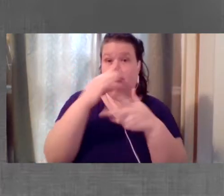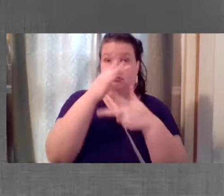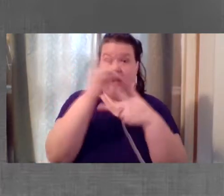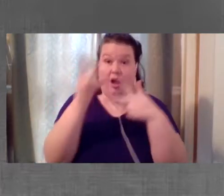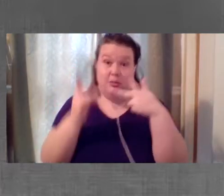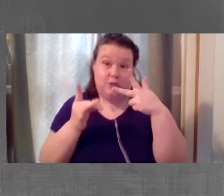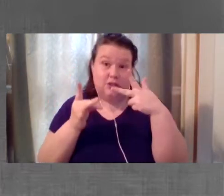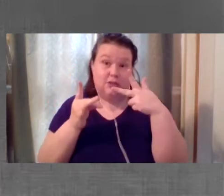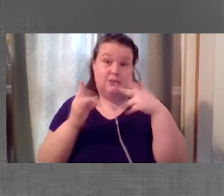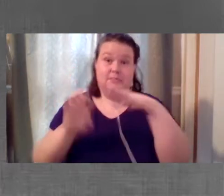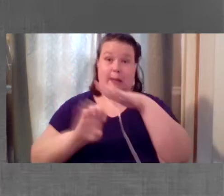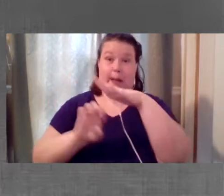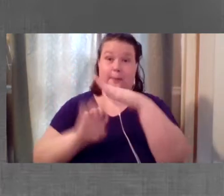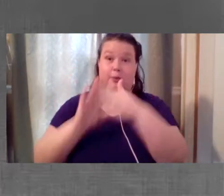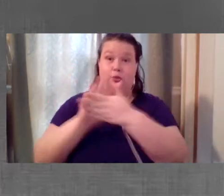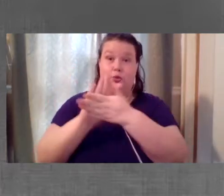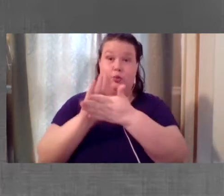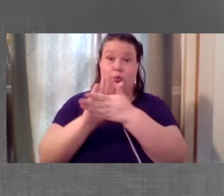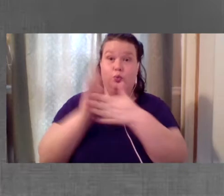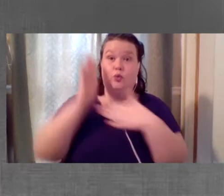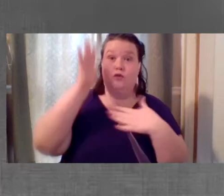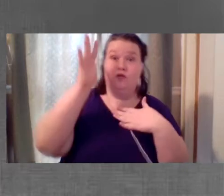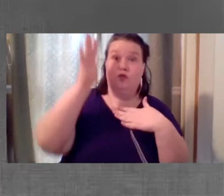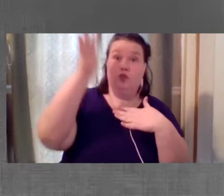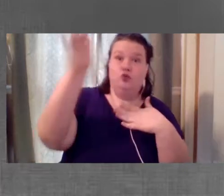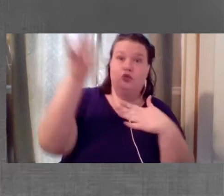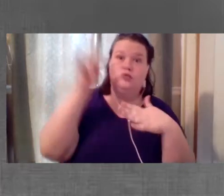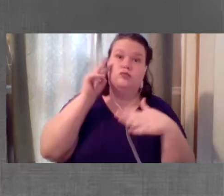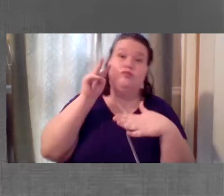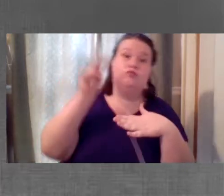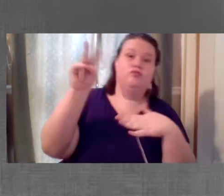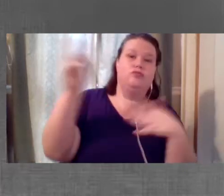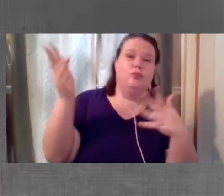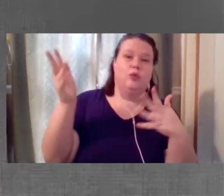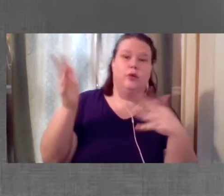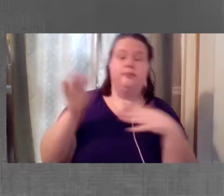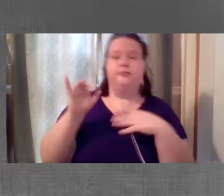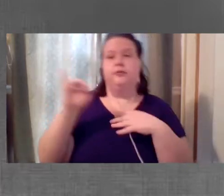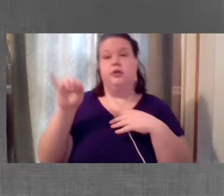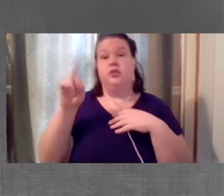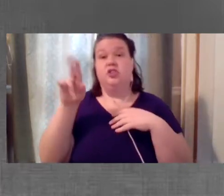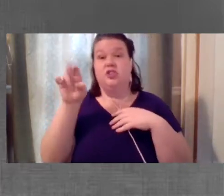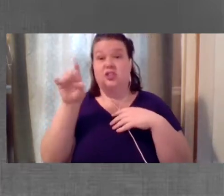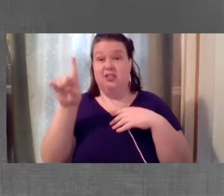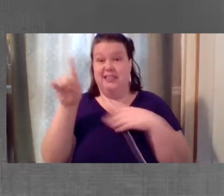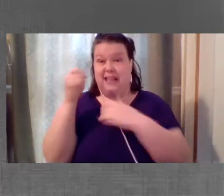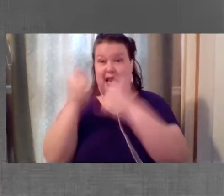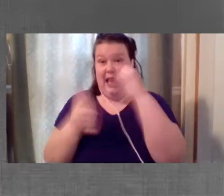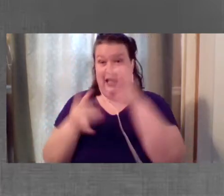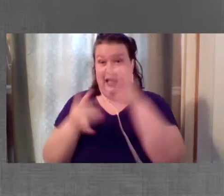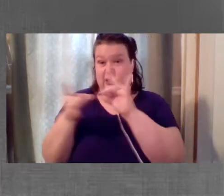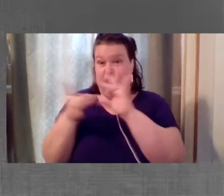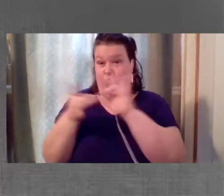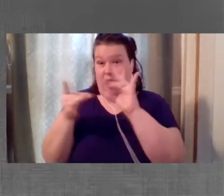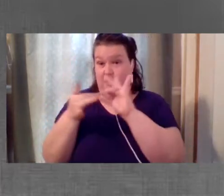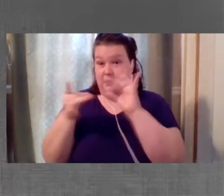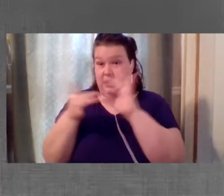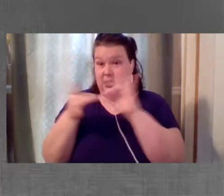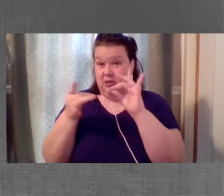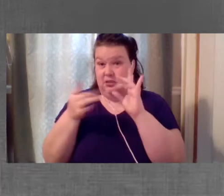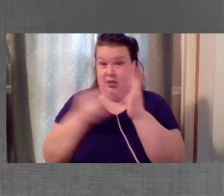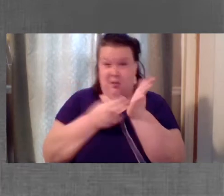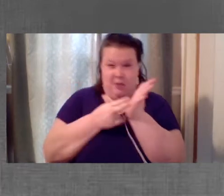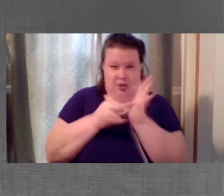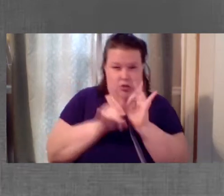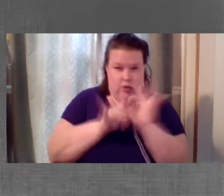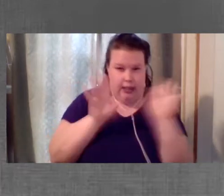of future vision here tonight. And I did want to add one thing, Jared's last comment, just for clarification. He mentioned that we're not going